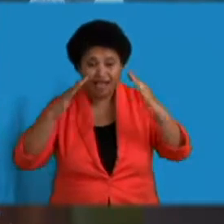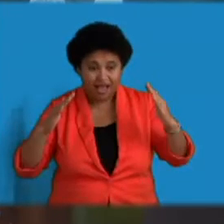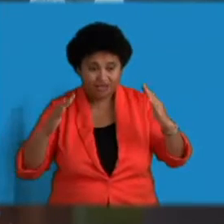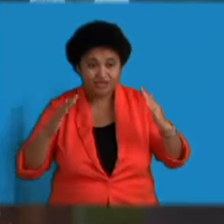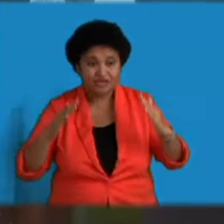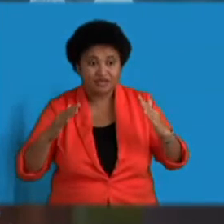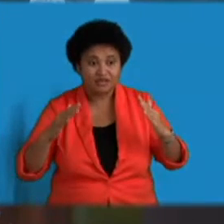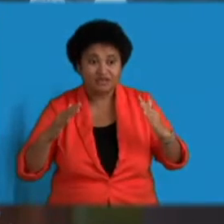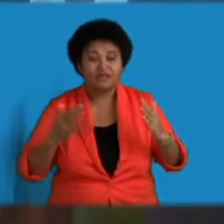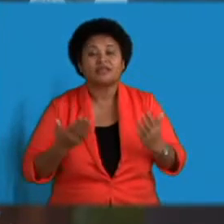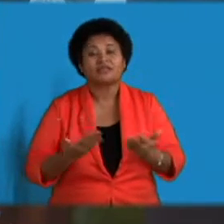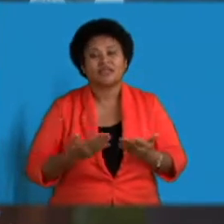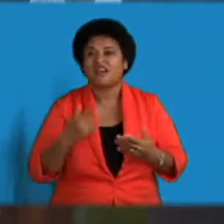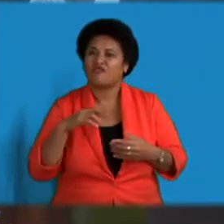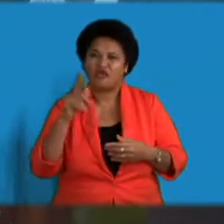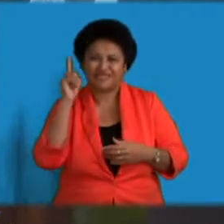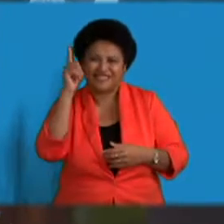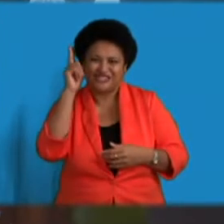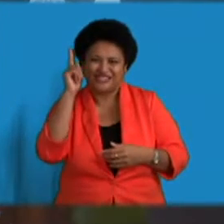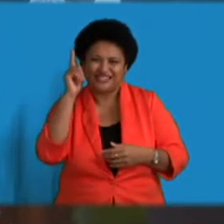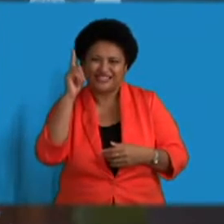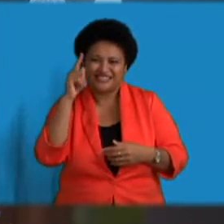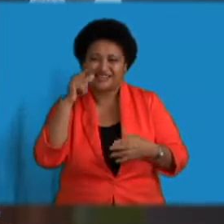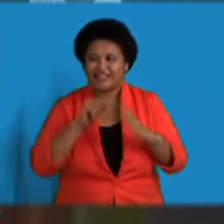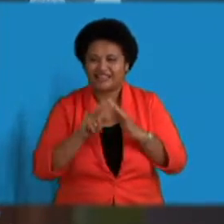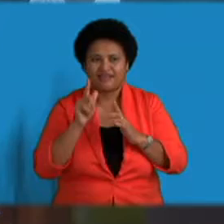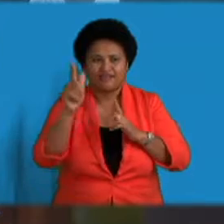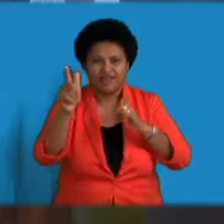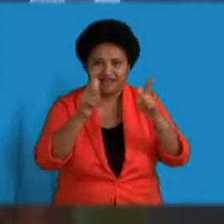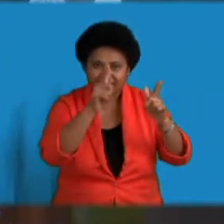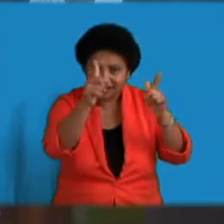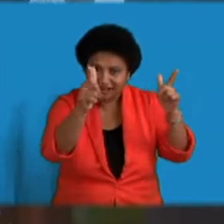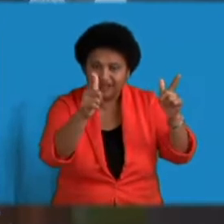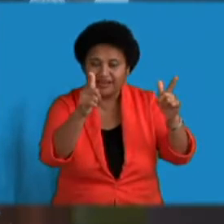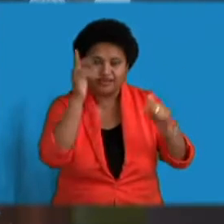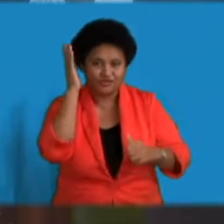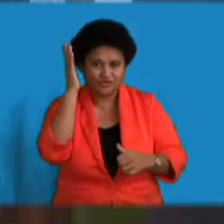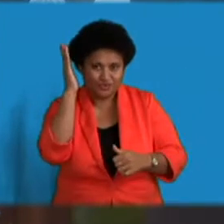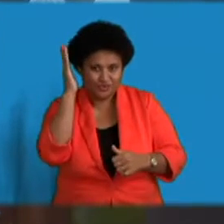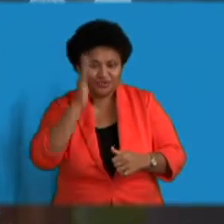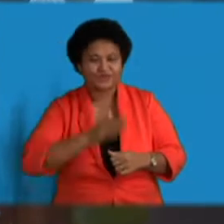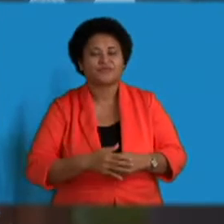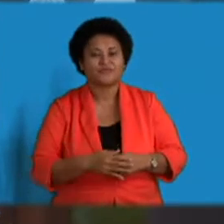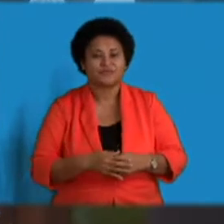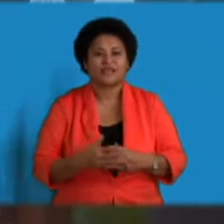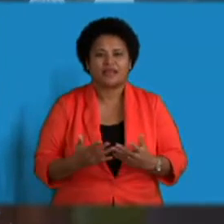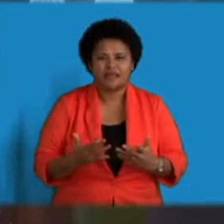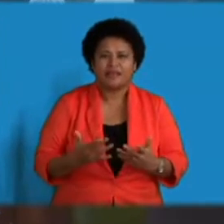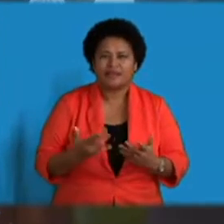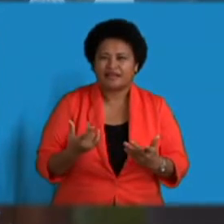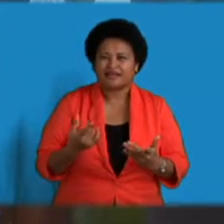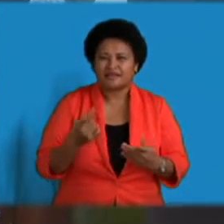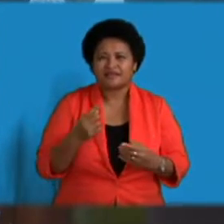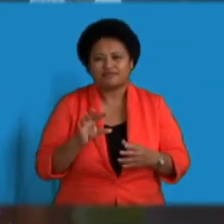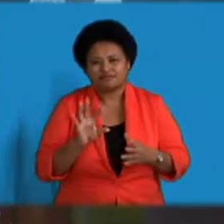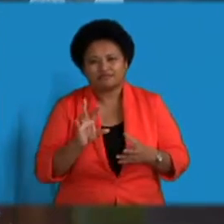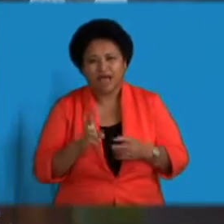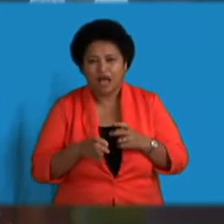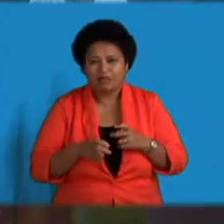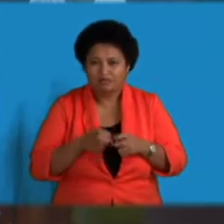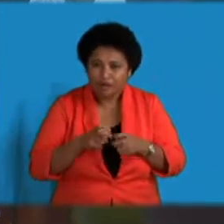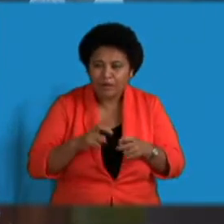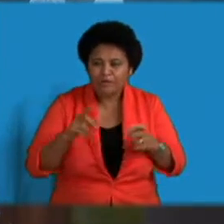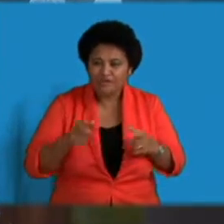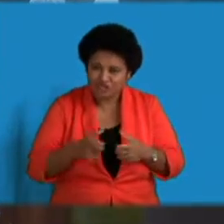without quotas you can't post teachers, Madam Speaker. So there is a bit of constraint, but it will take time. We